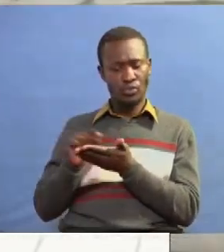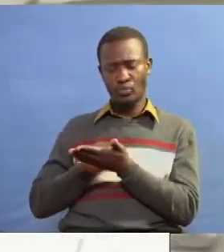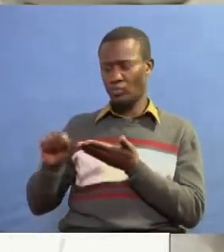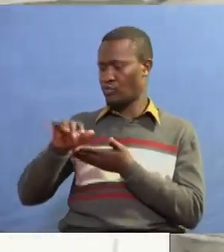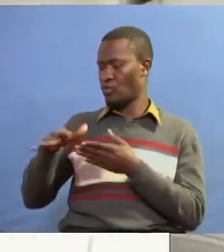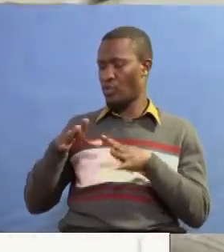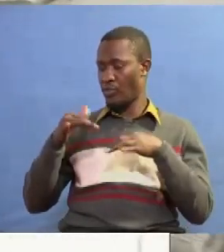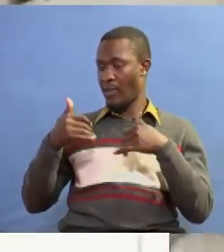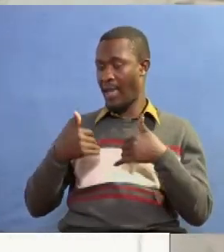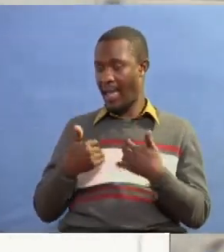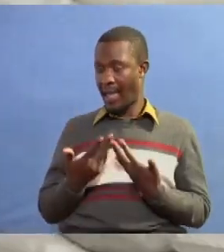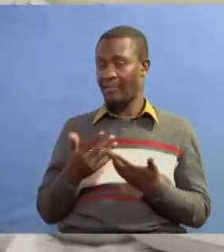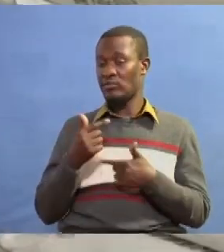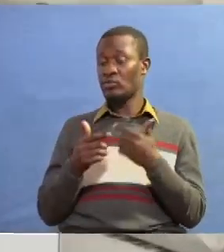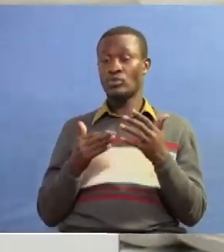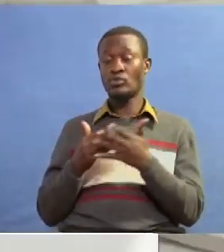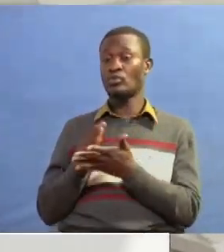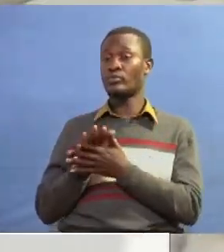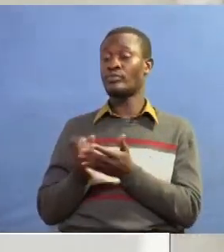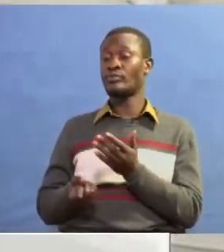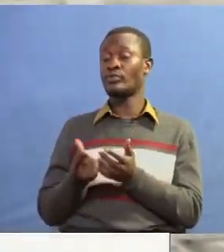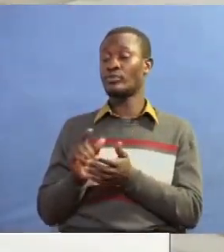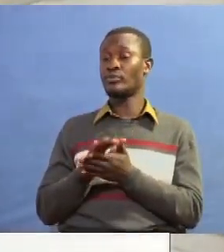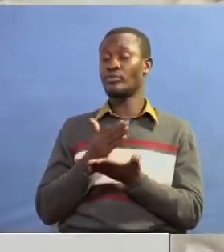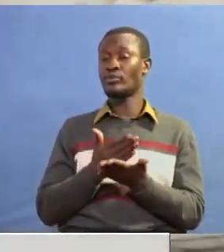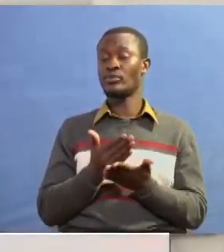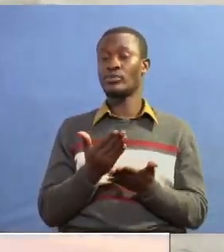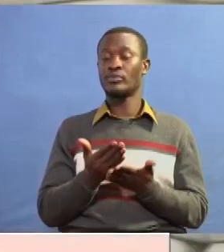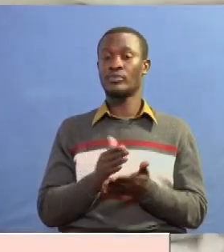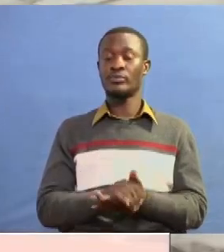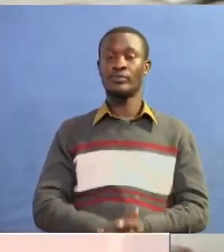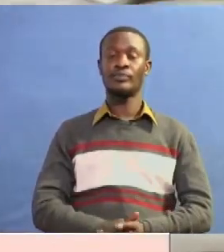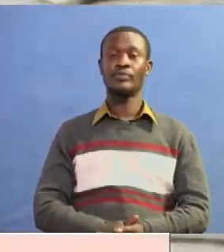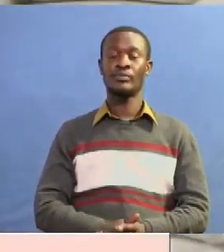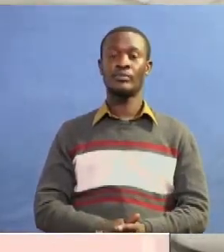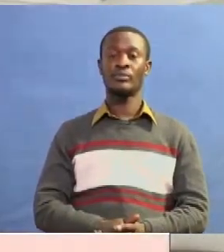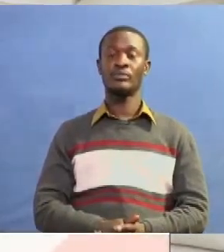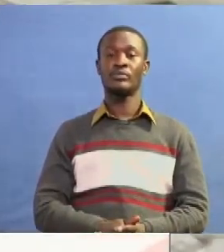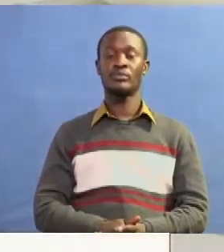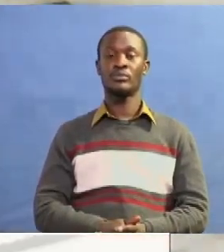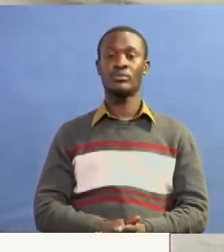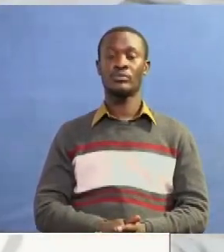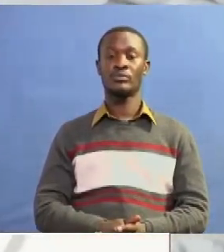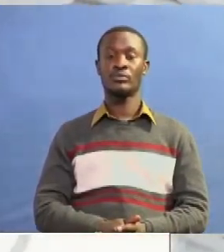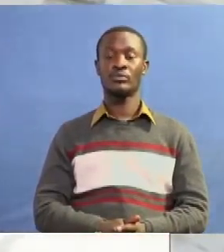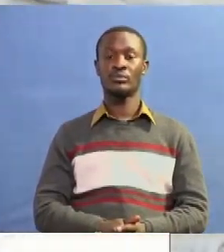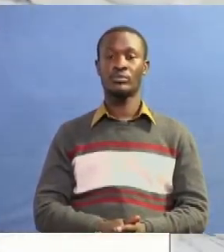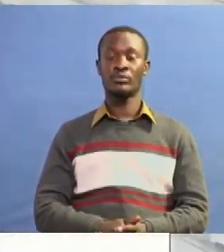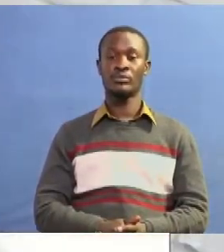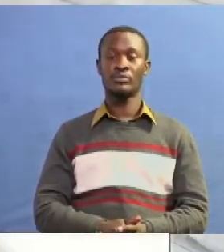an aim to deter the government's fertilizer subsidy program. Salma Swaleh, KUTV.